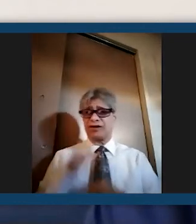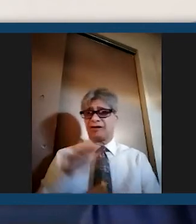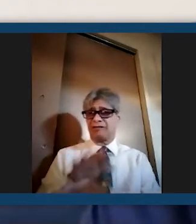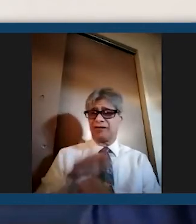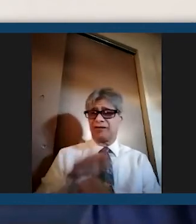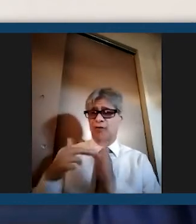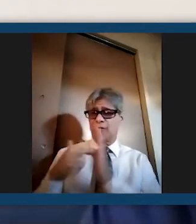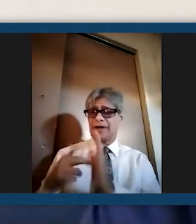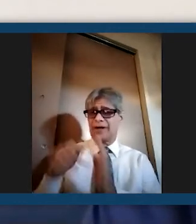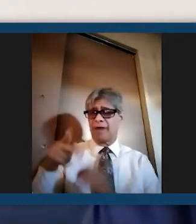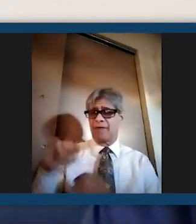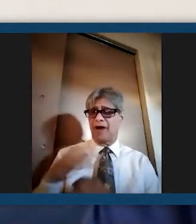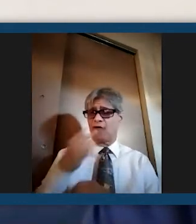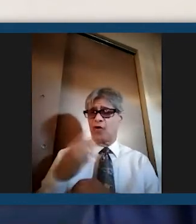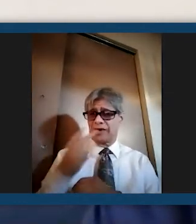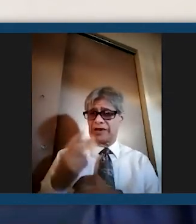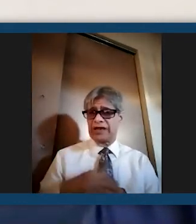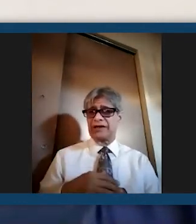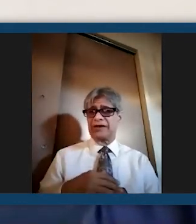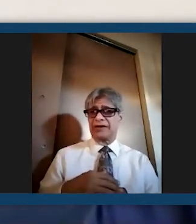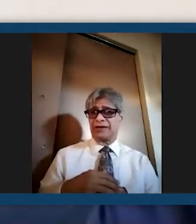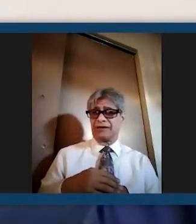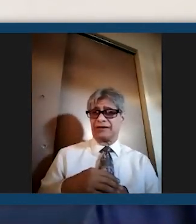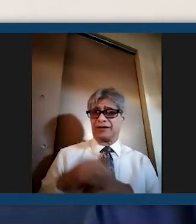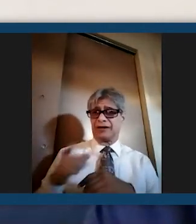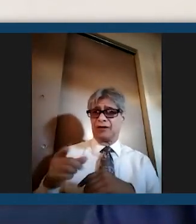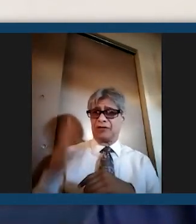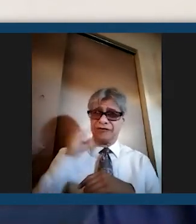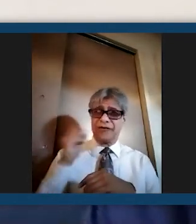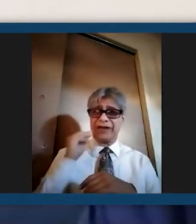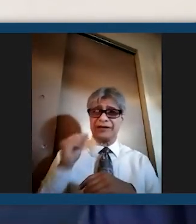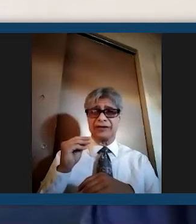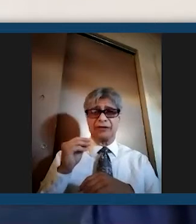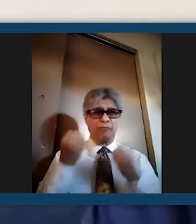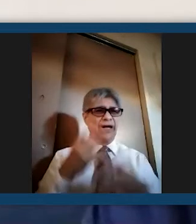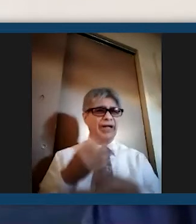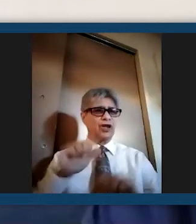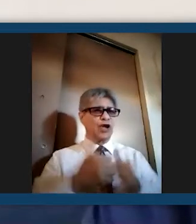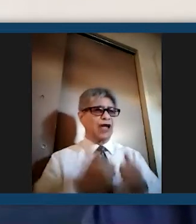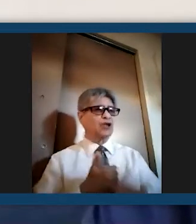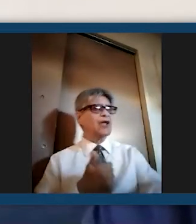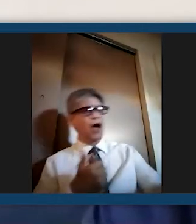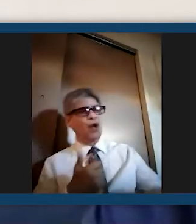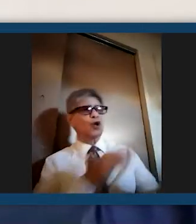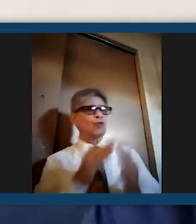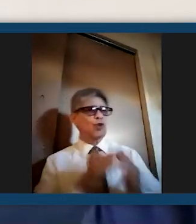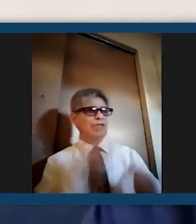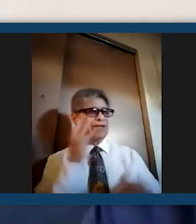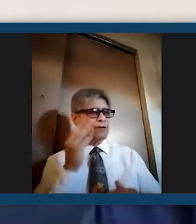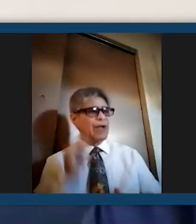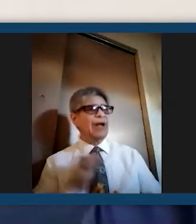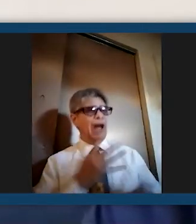voices face are a lot of the challenges other communities face. And I just want to